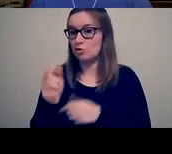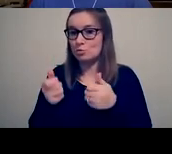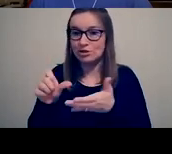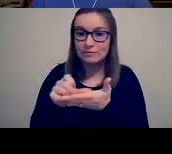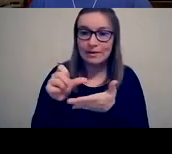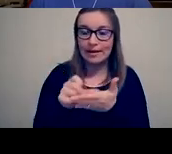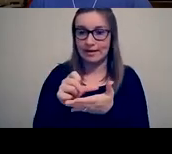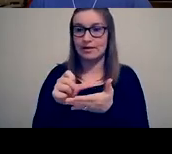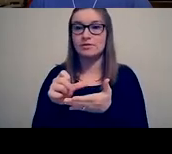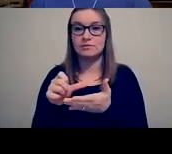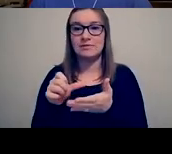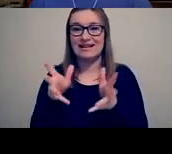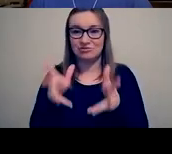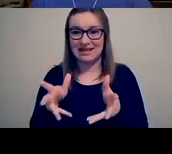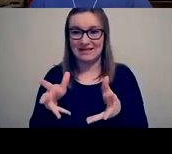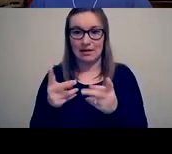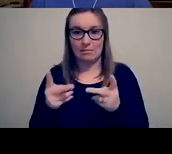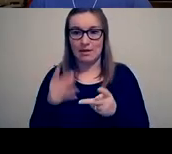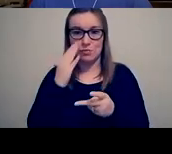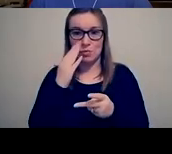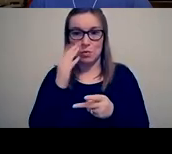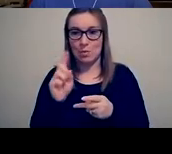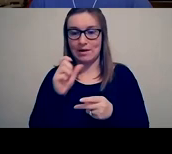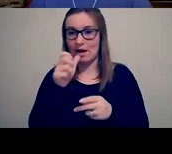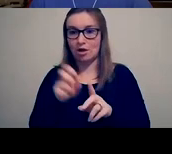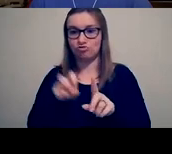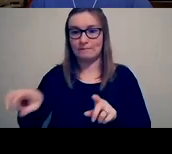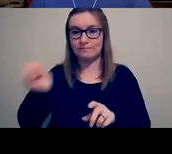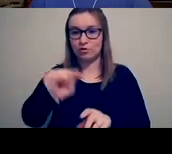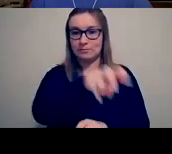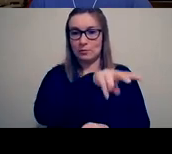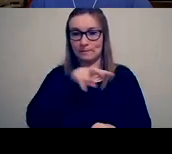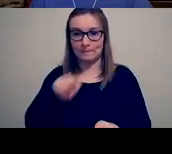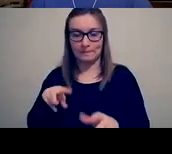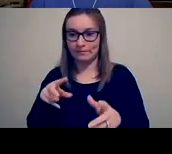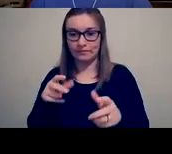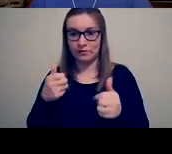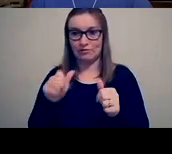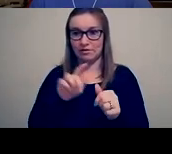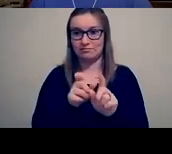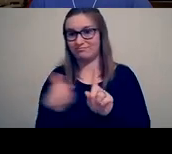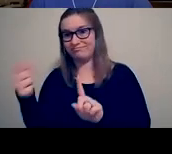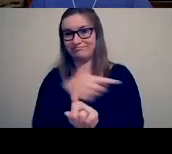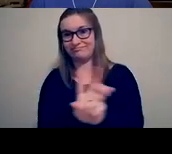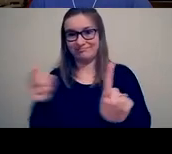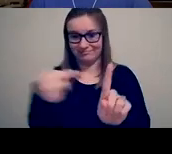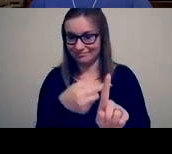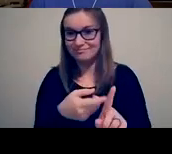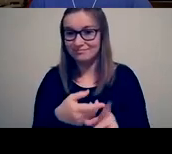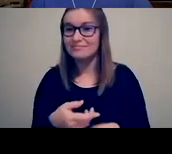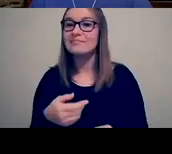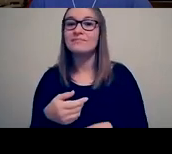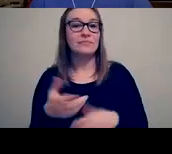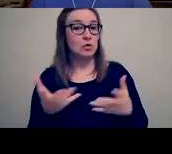place where you understand where you're at and you're not jumping to a different part of the page when you select something. Right. What happens with